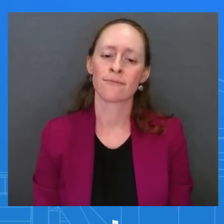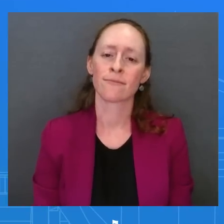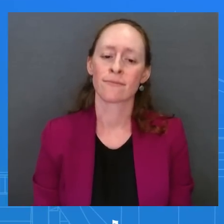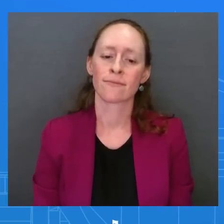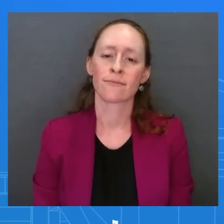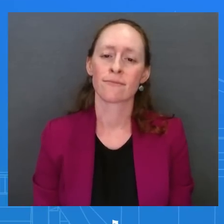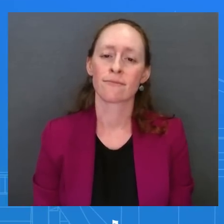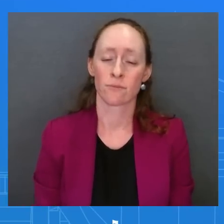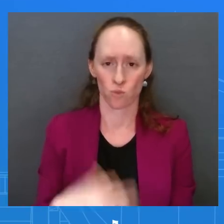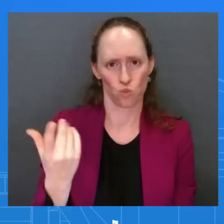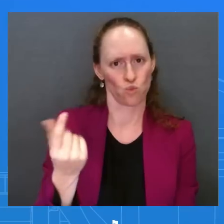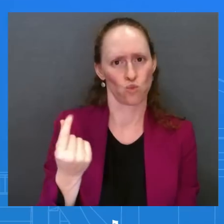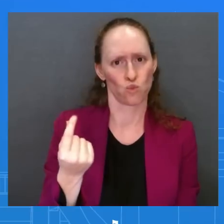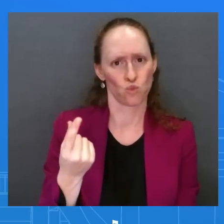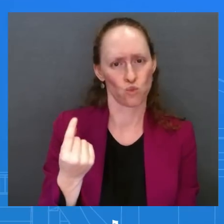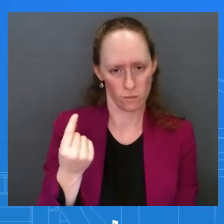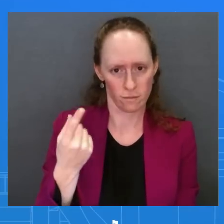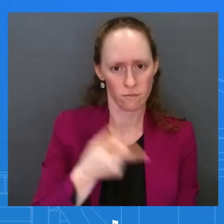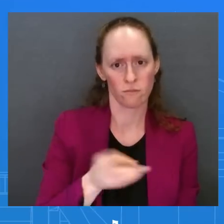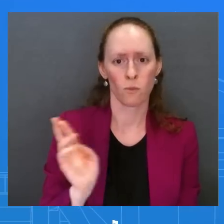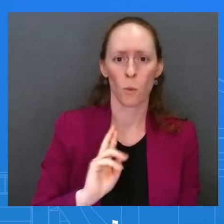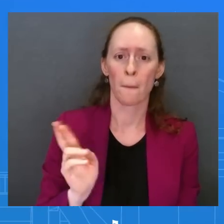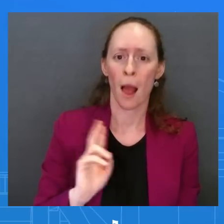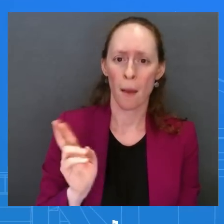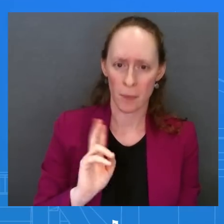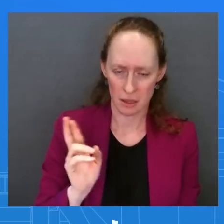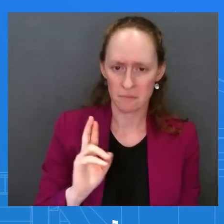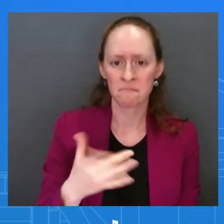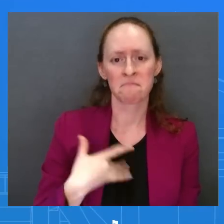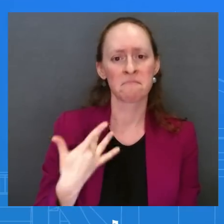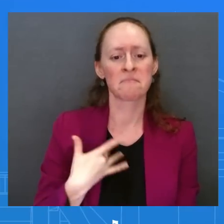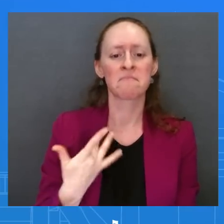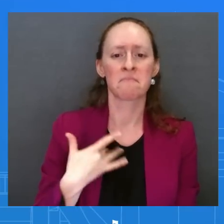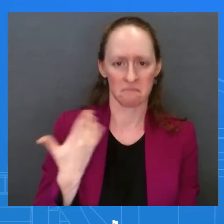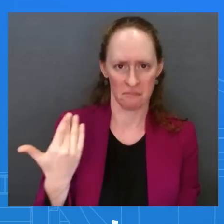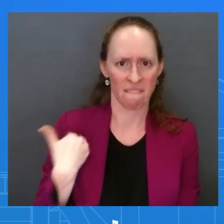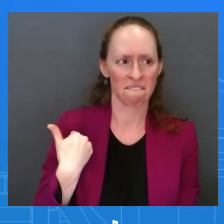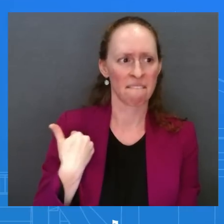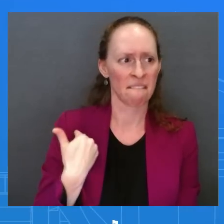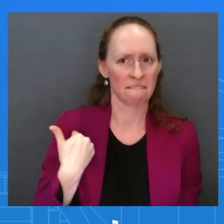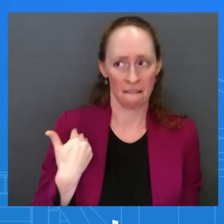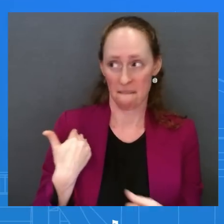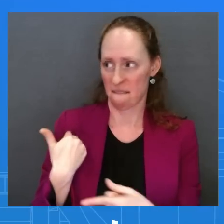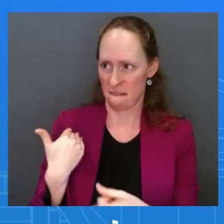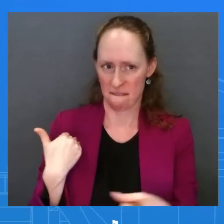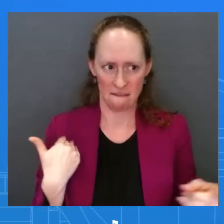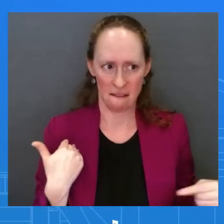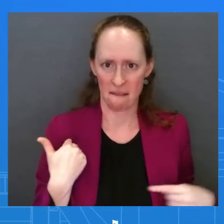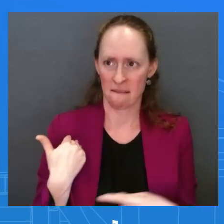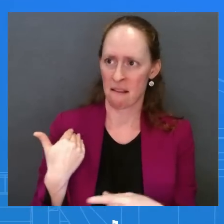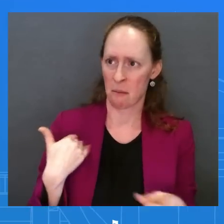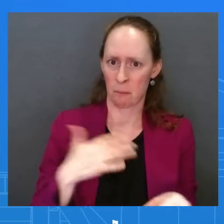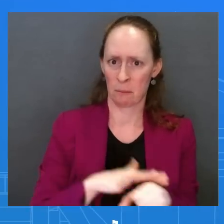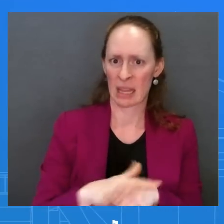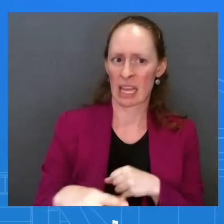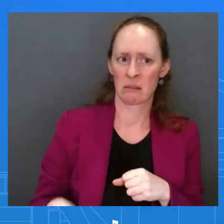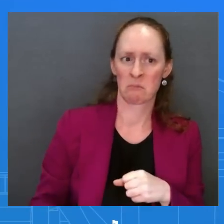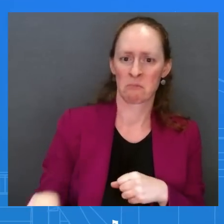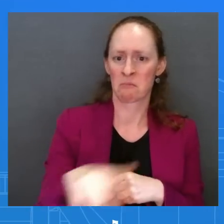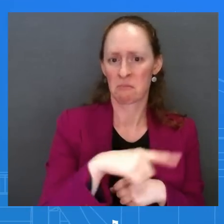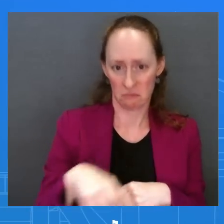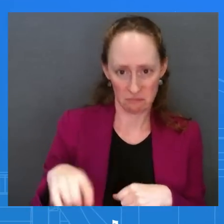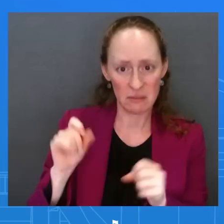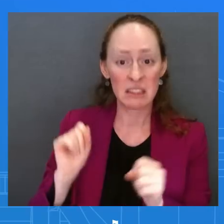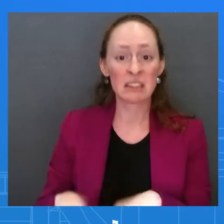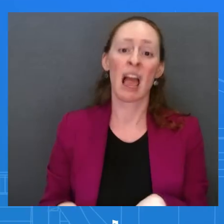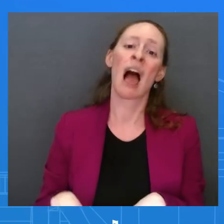so, to impeach the Attorney General. They don't have the numbers, however, just based upon the makeup of the Senate. Would you